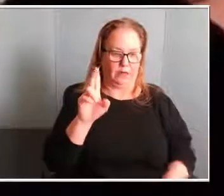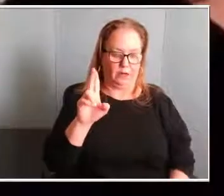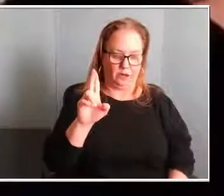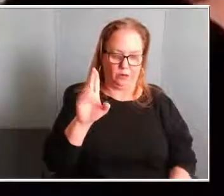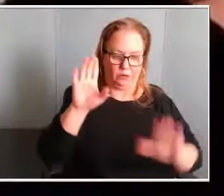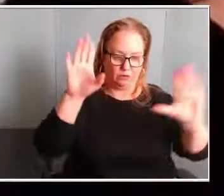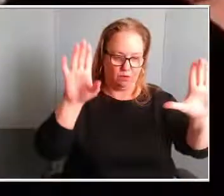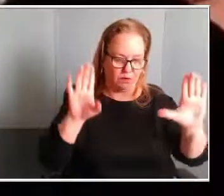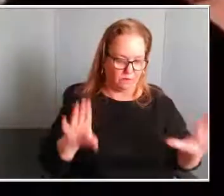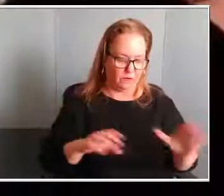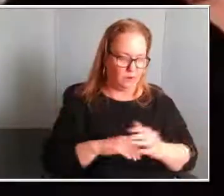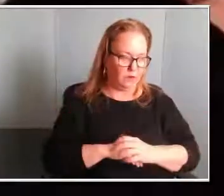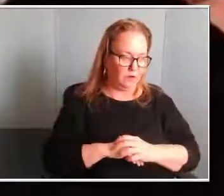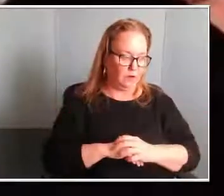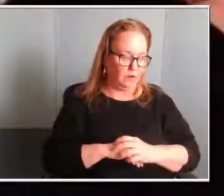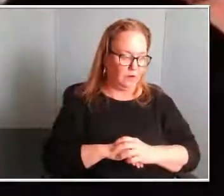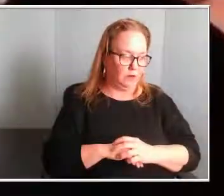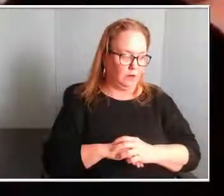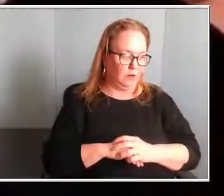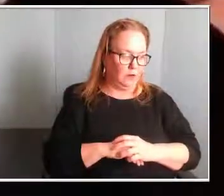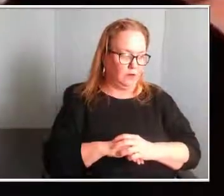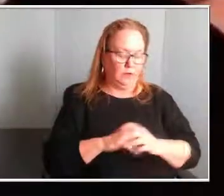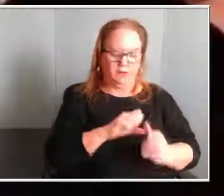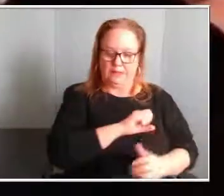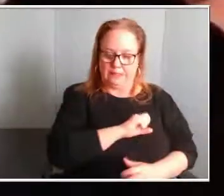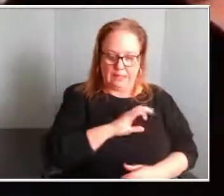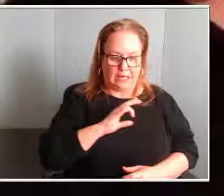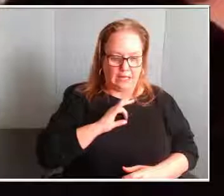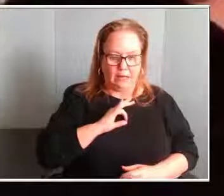was wonderful. Staff,